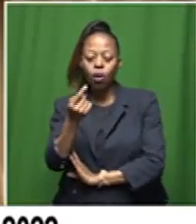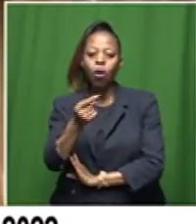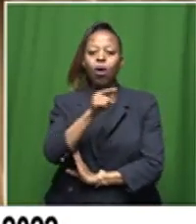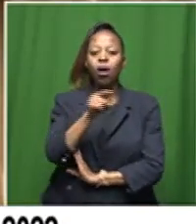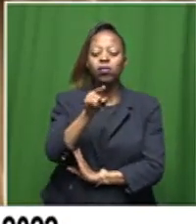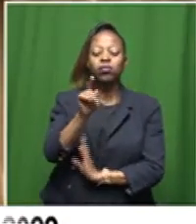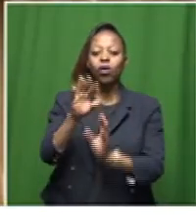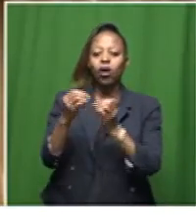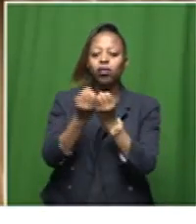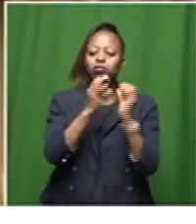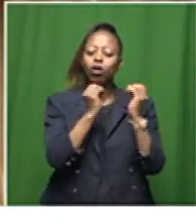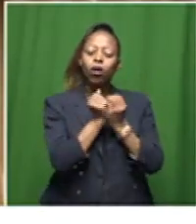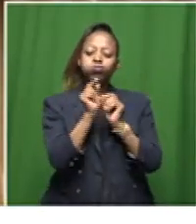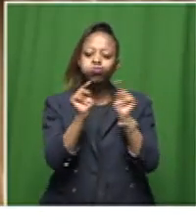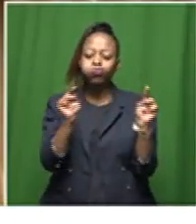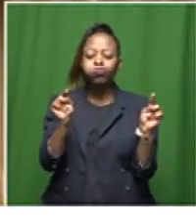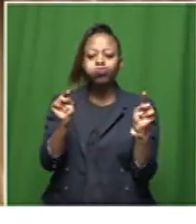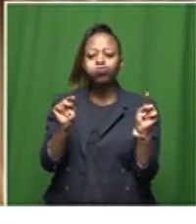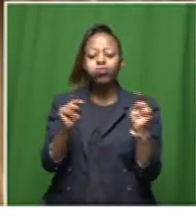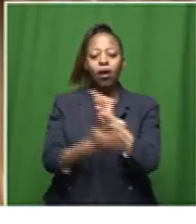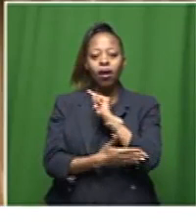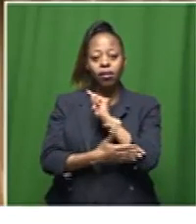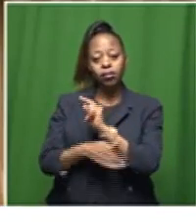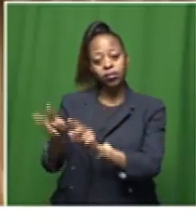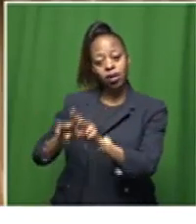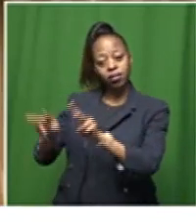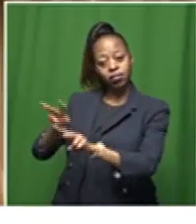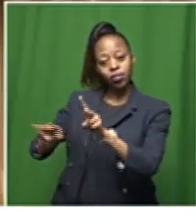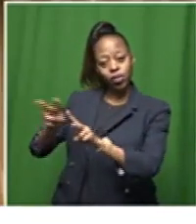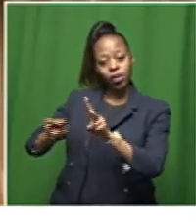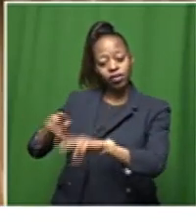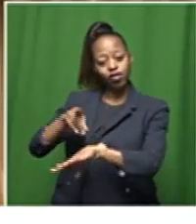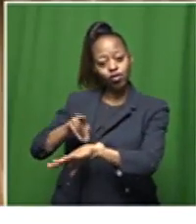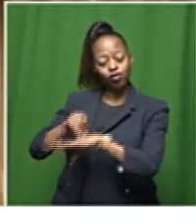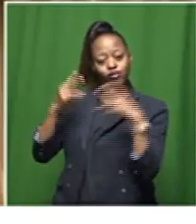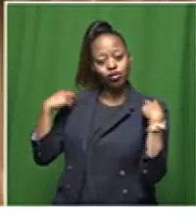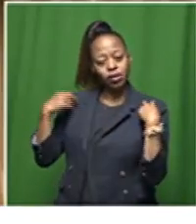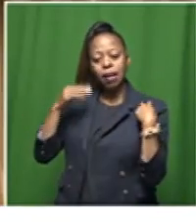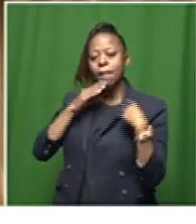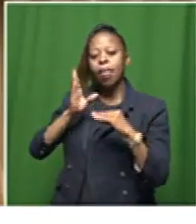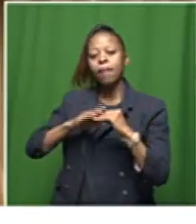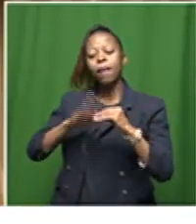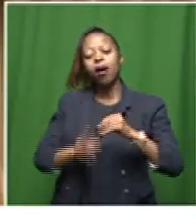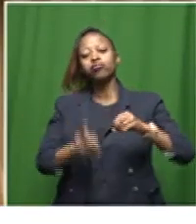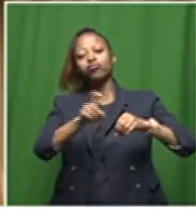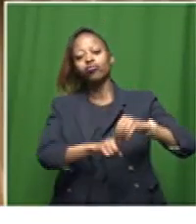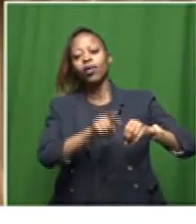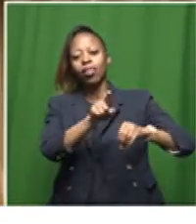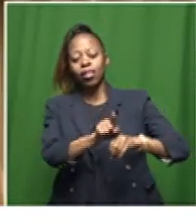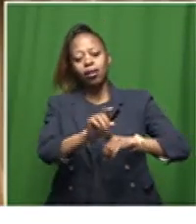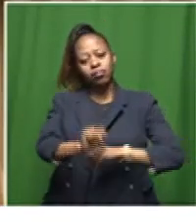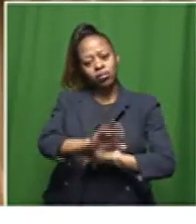statutory bodies in countries that regulate the medical profession are members of AMCOA. In South